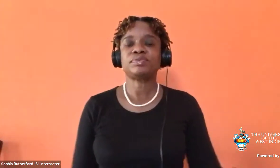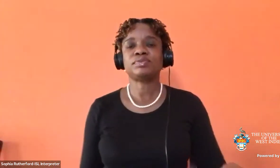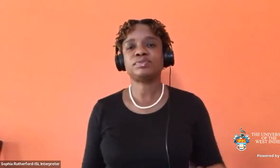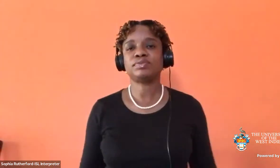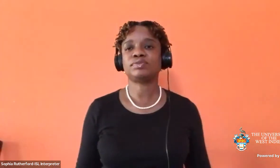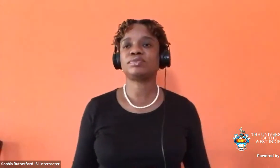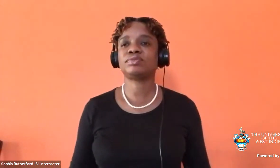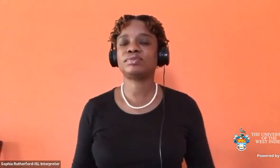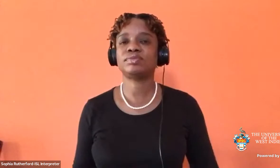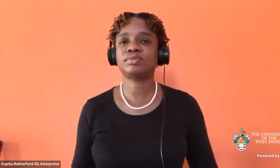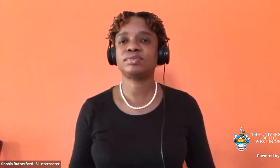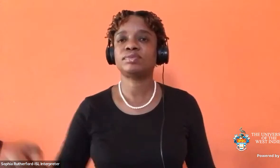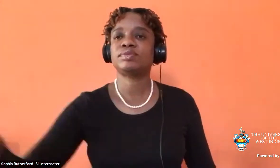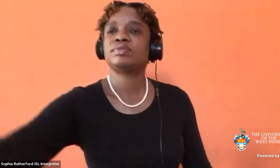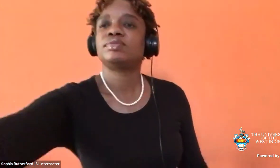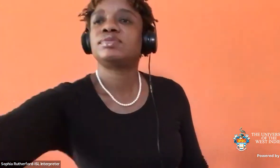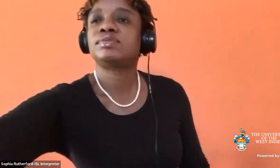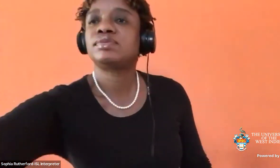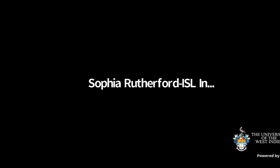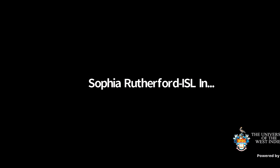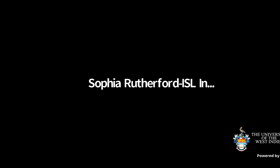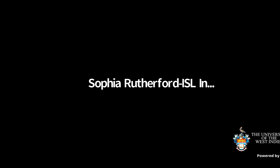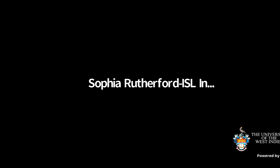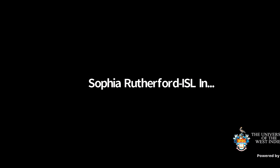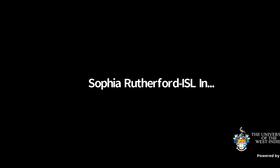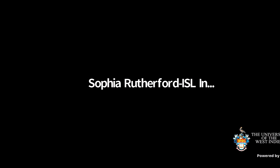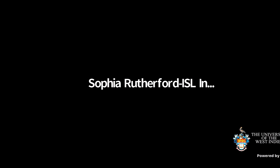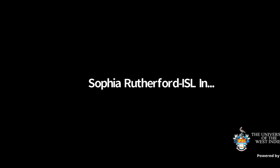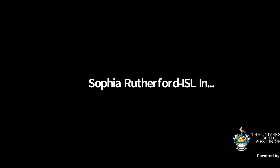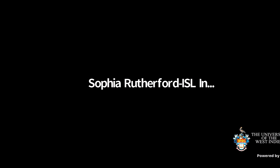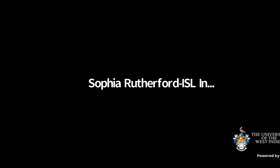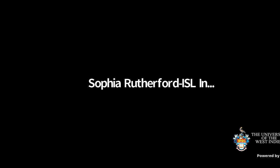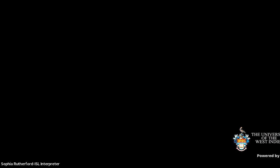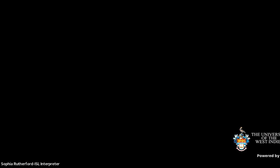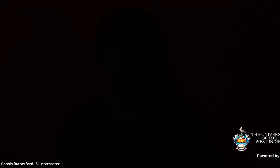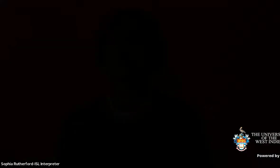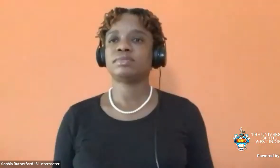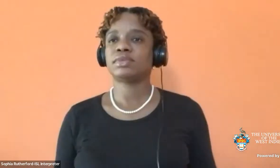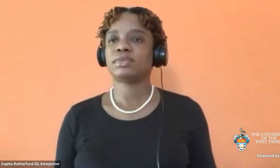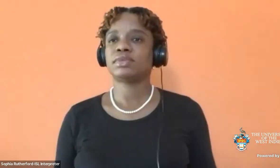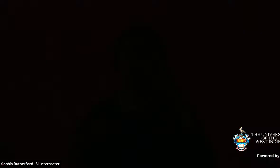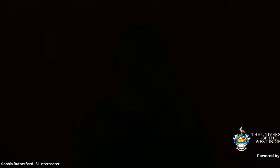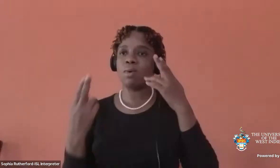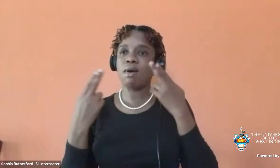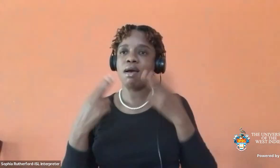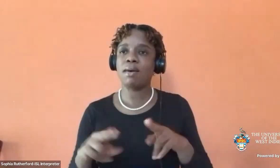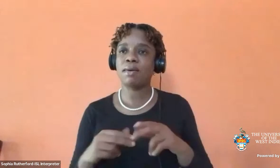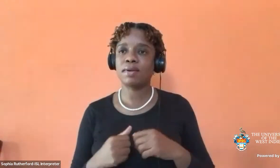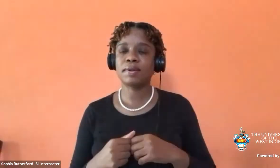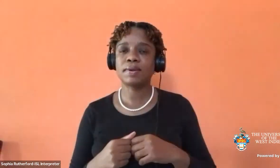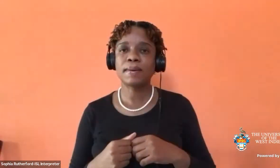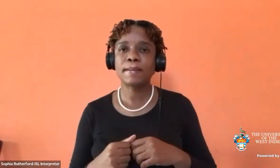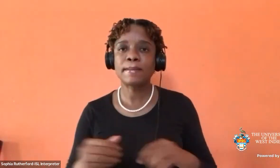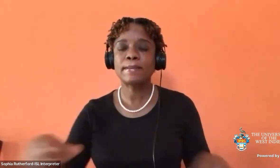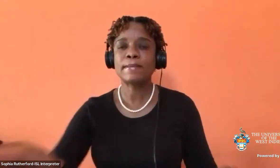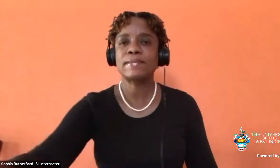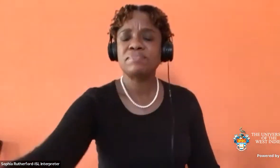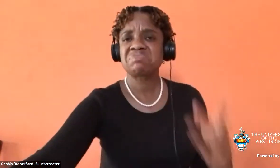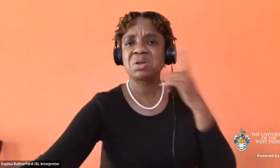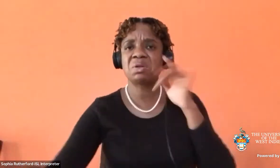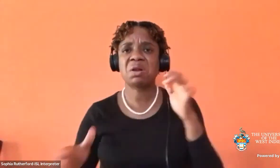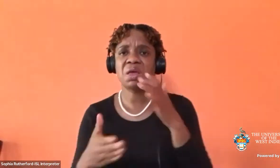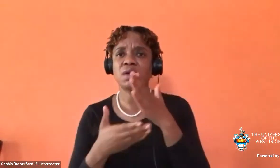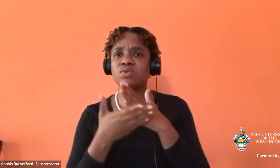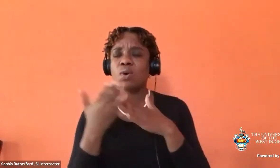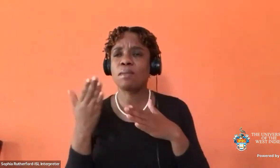I think that she's not able to. I don't know why. Must be something to do with her. She has to